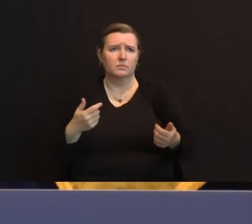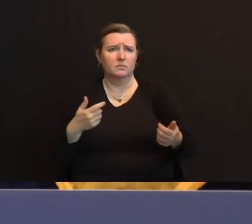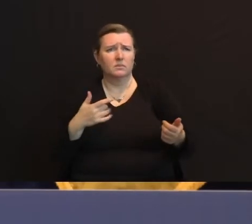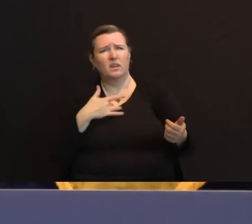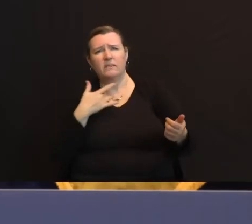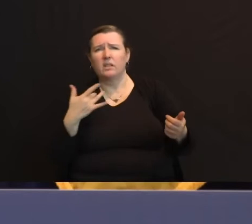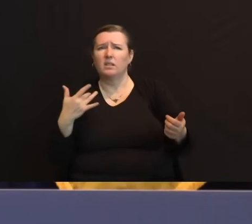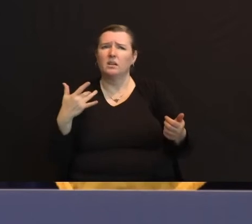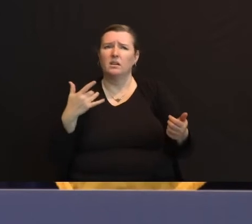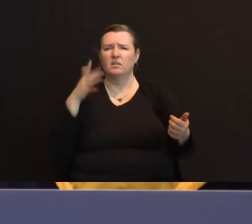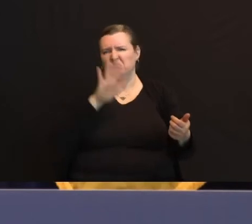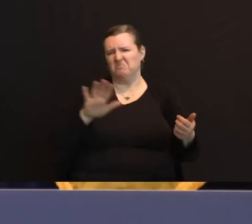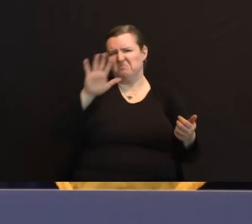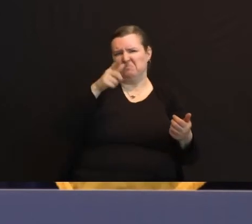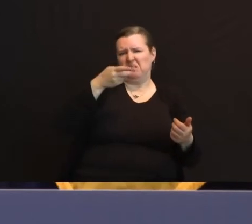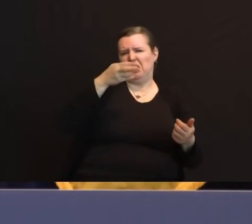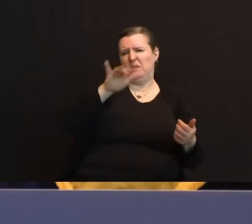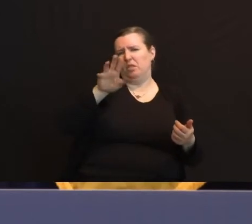you combine